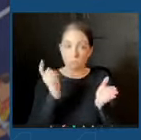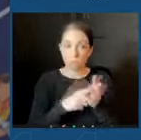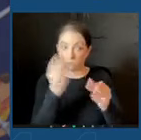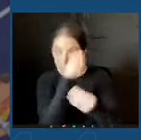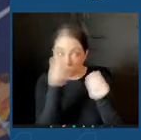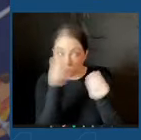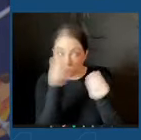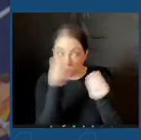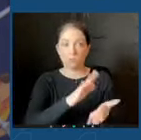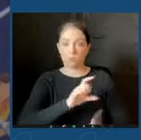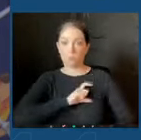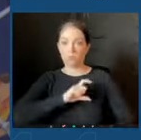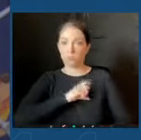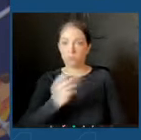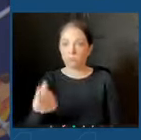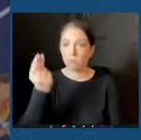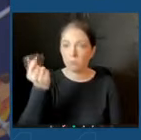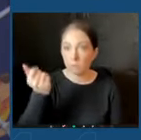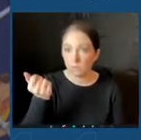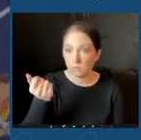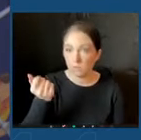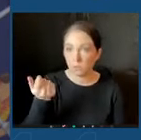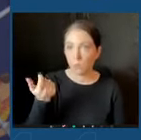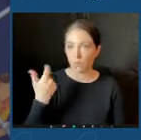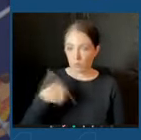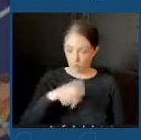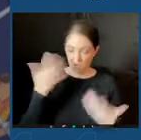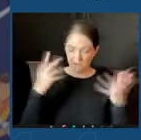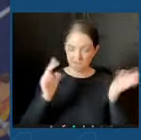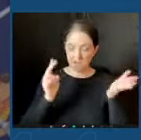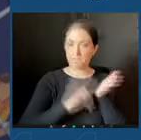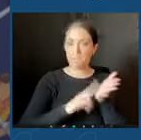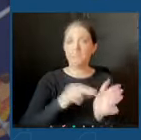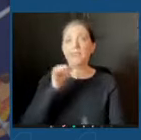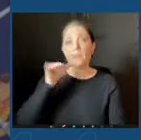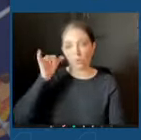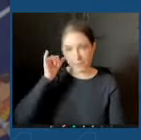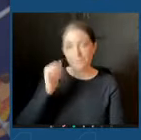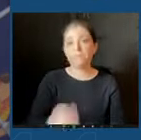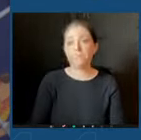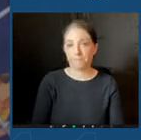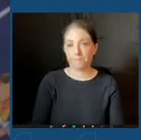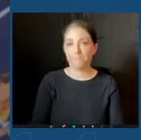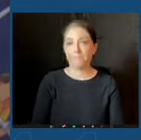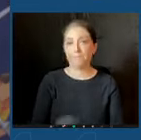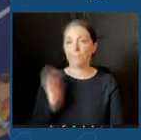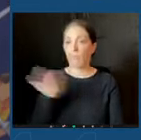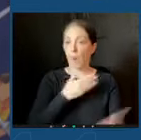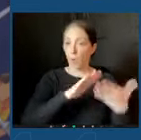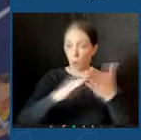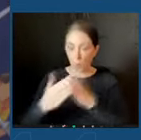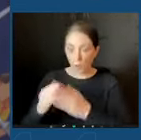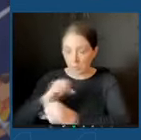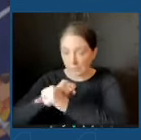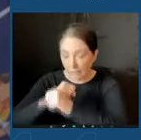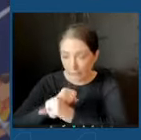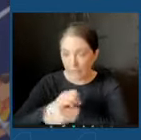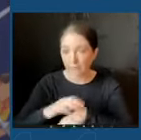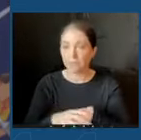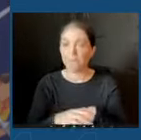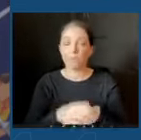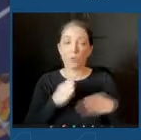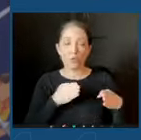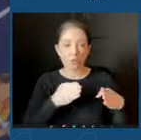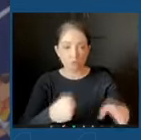about. So we signed that yesterday. So we're protecting people in our communities, our subways, our streets,